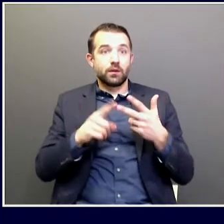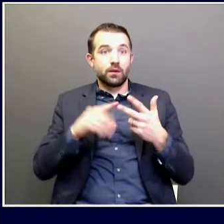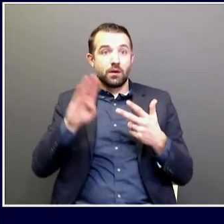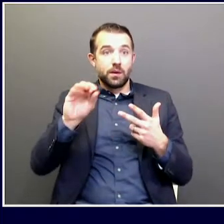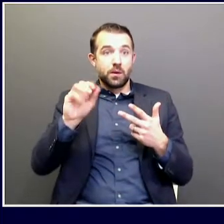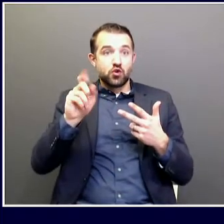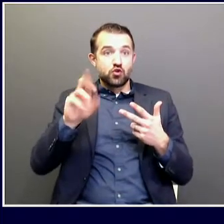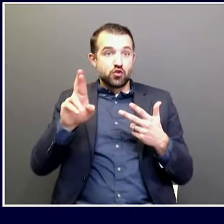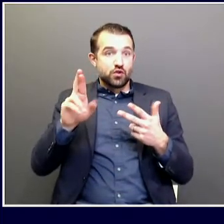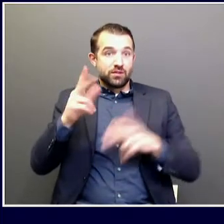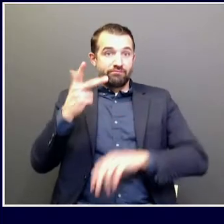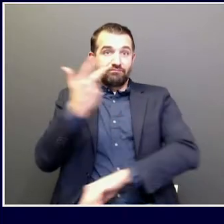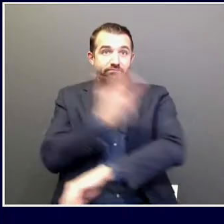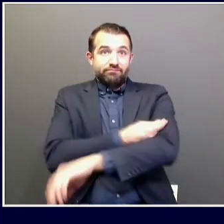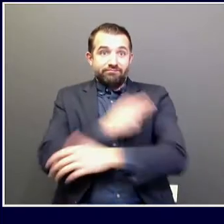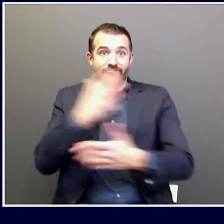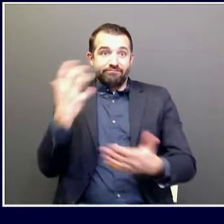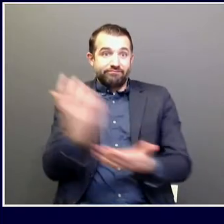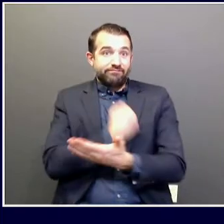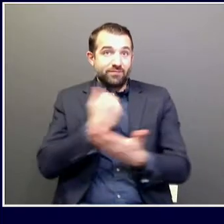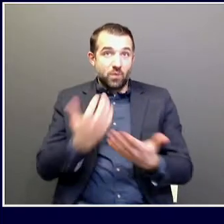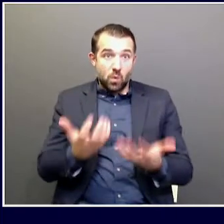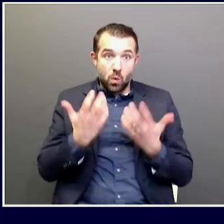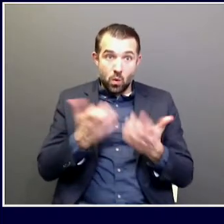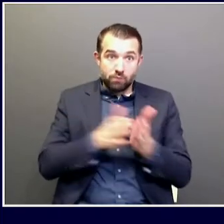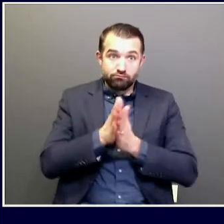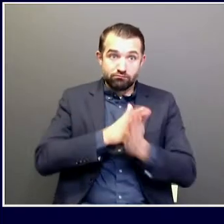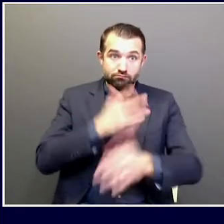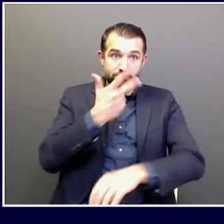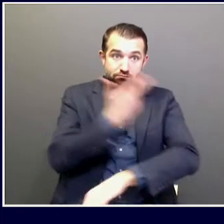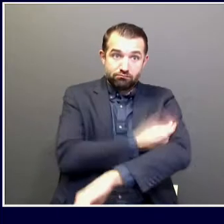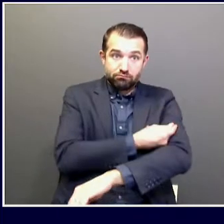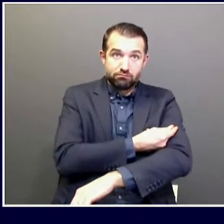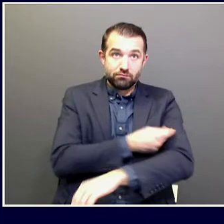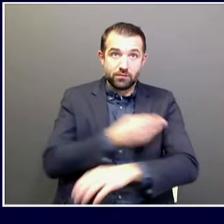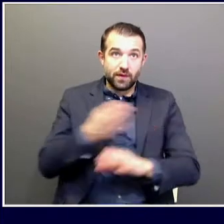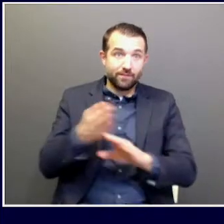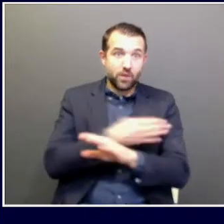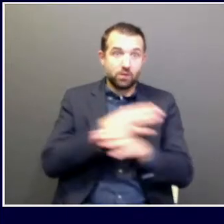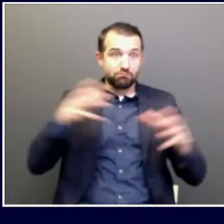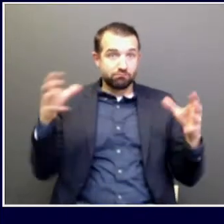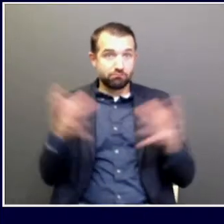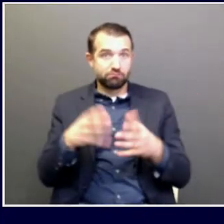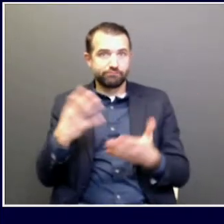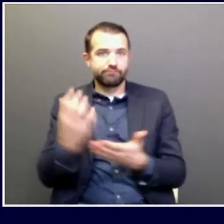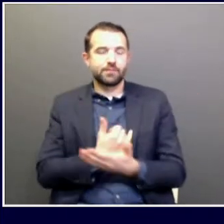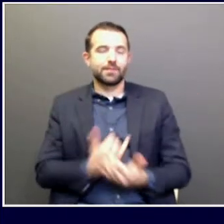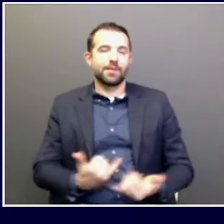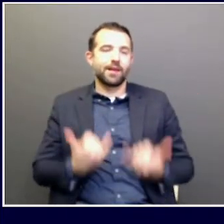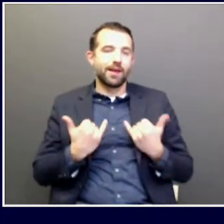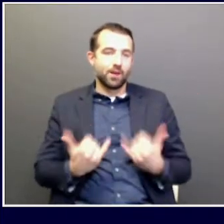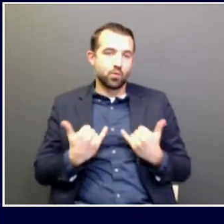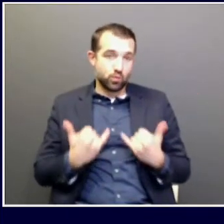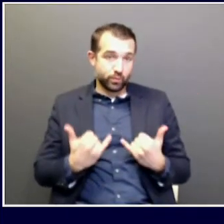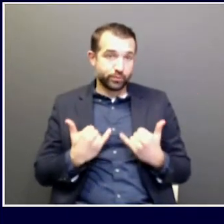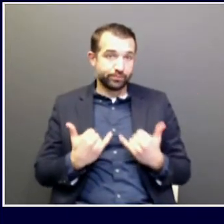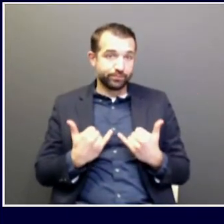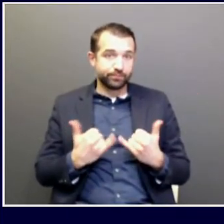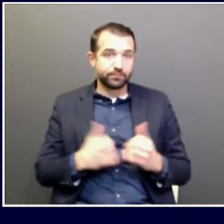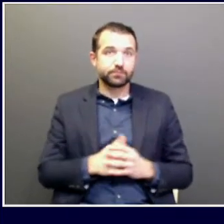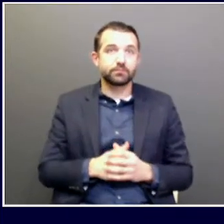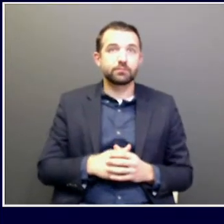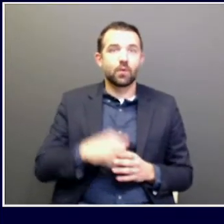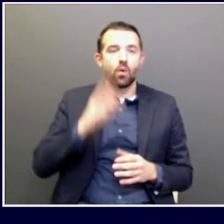you're looking to get a booster before those gatherings start, you've got time right now to make that happen and not just be fully vaccinated,